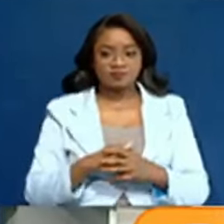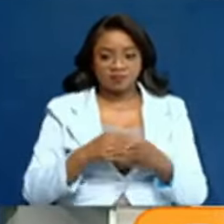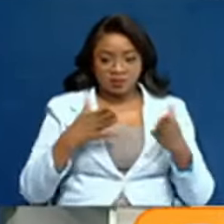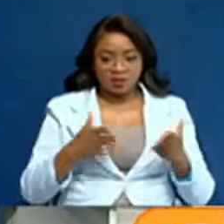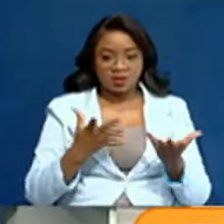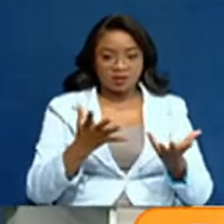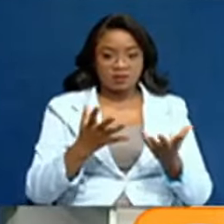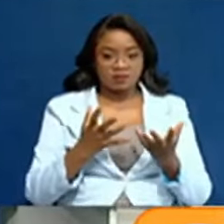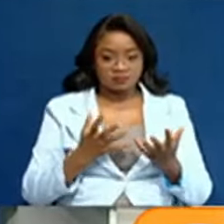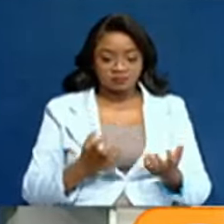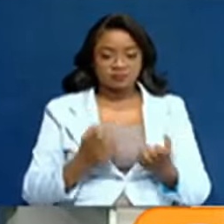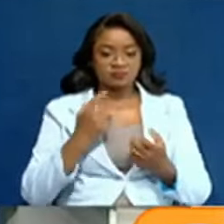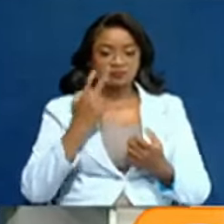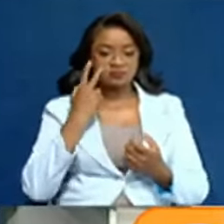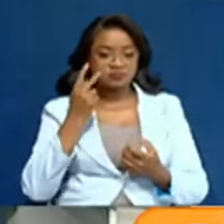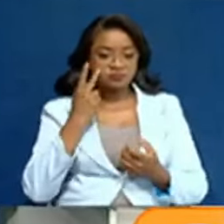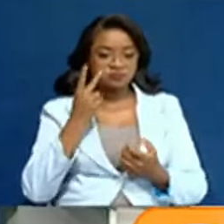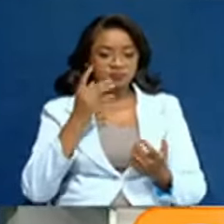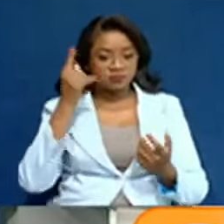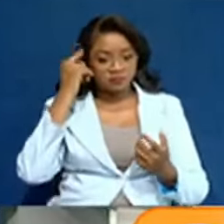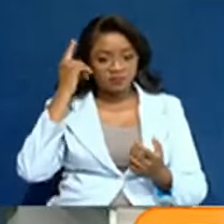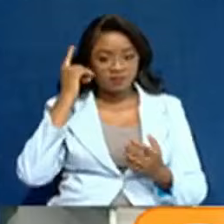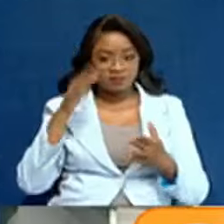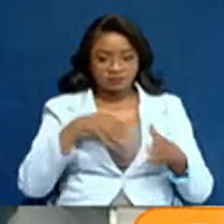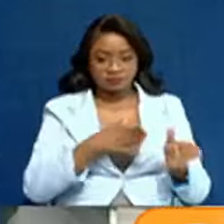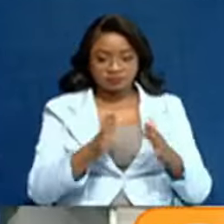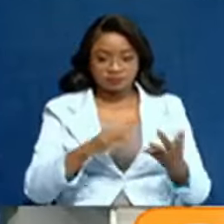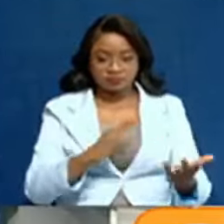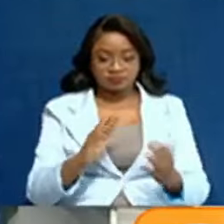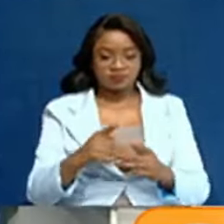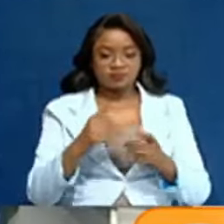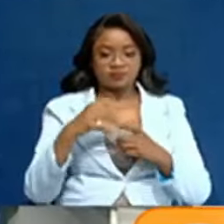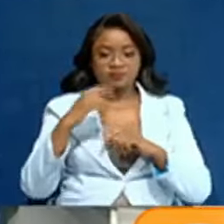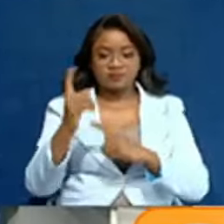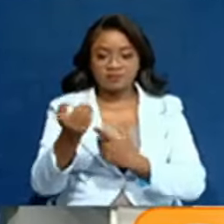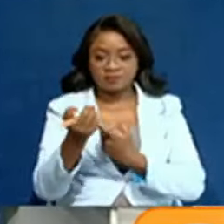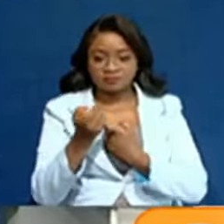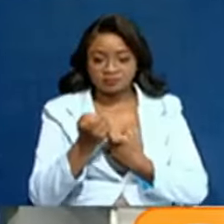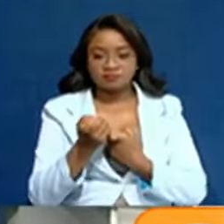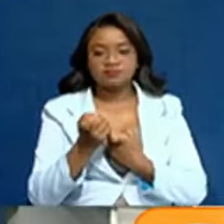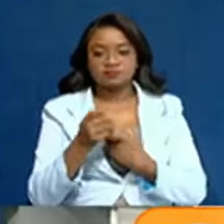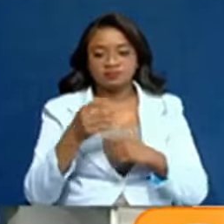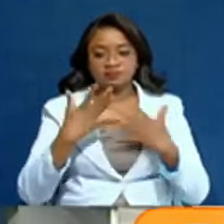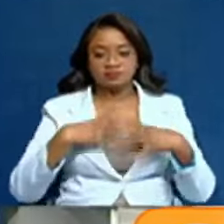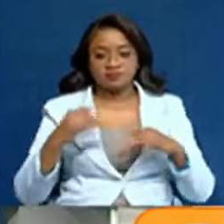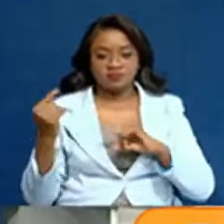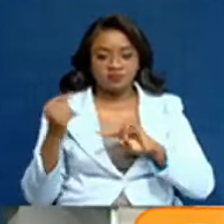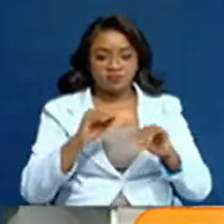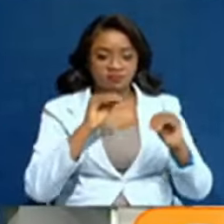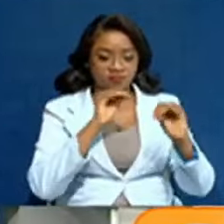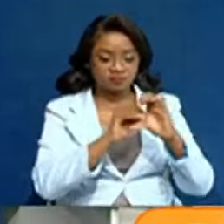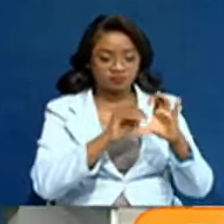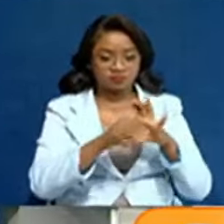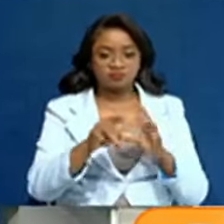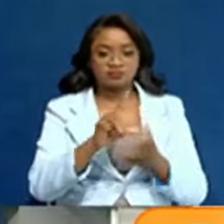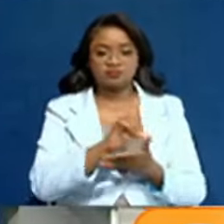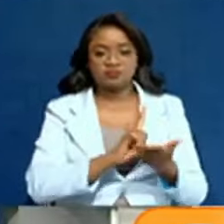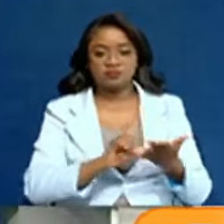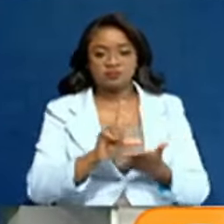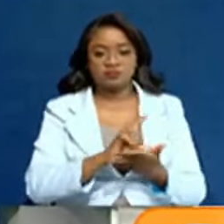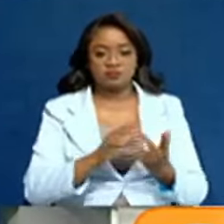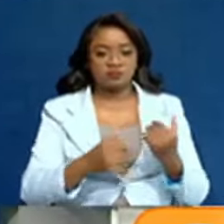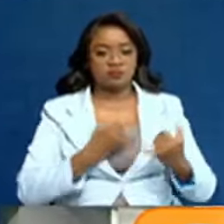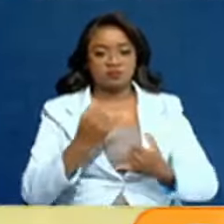relook into its roads and other infrastructure to attract investment and enable the locals enjoy city standards. Stephen Leto